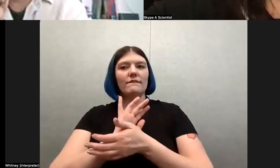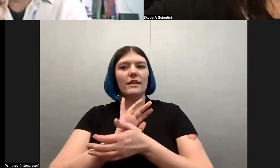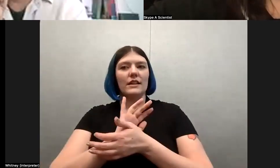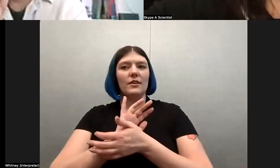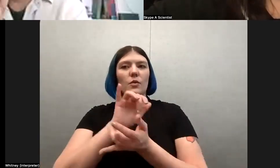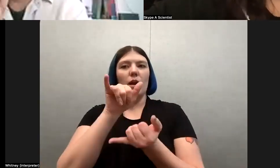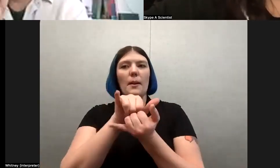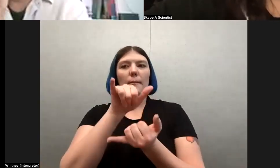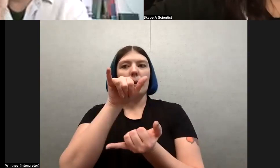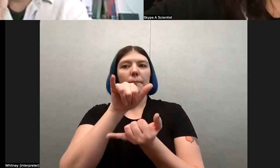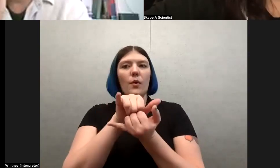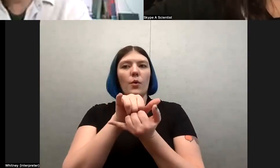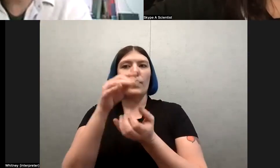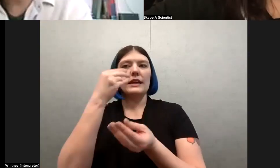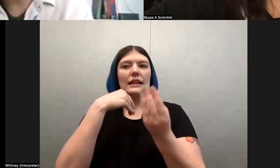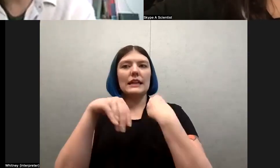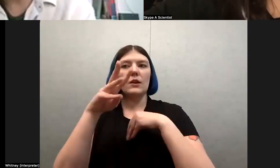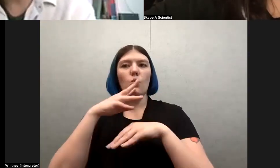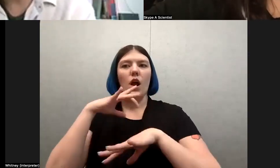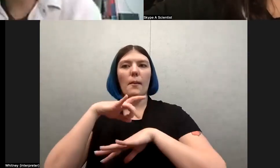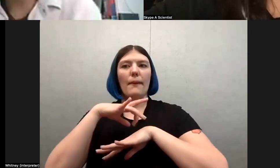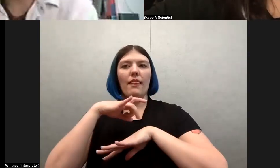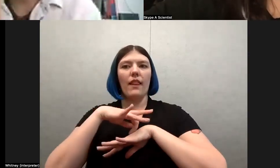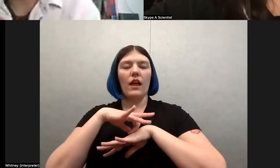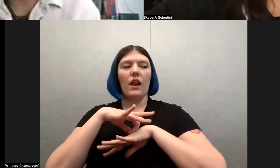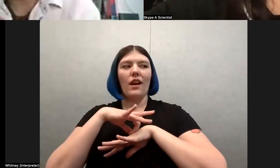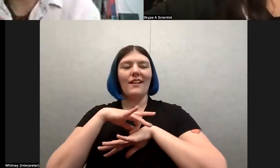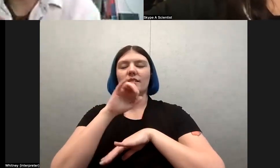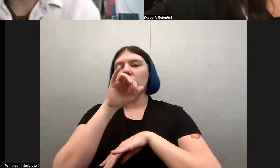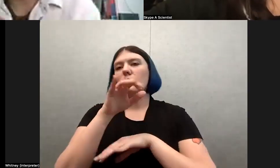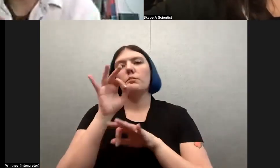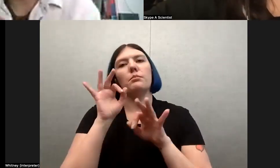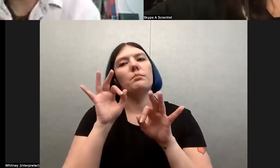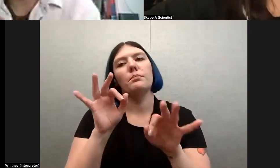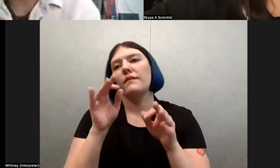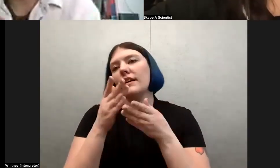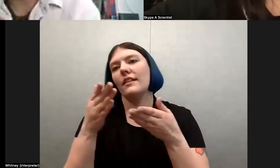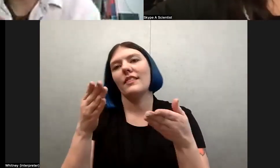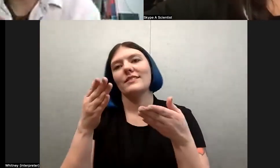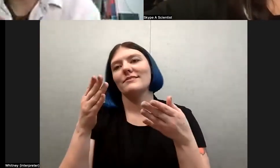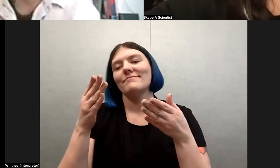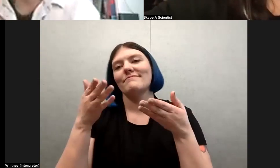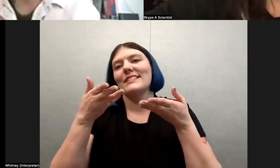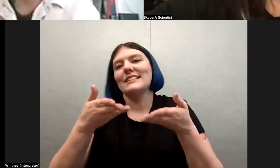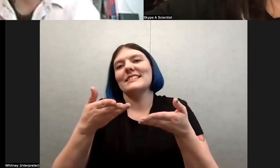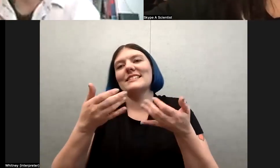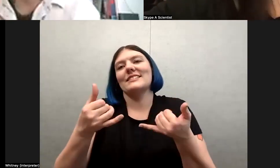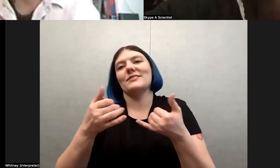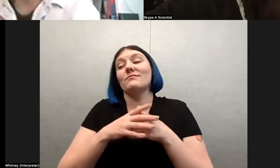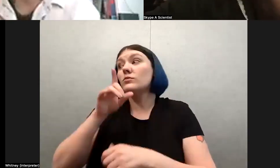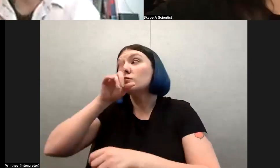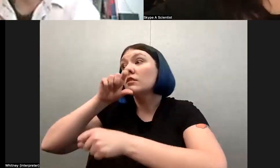eating watermelons, because that is one of the most perfect things that we have in this universe. That's true.